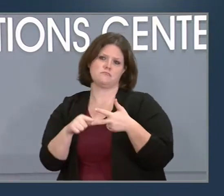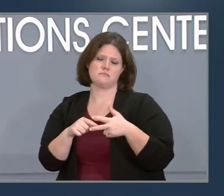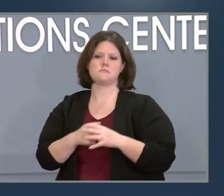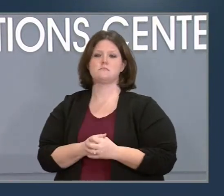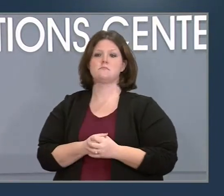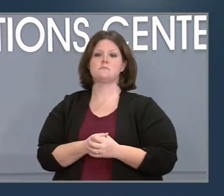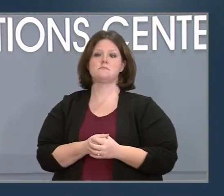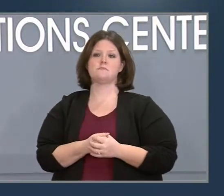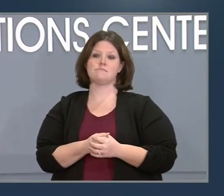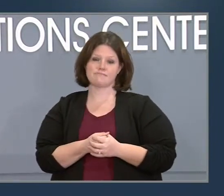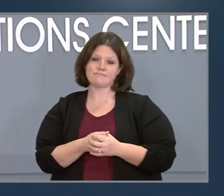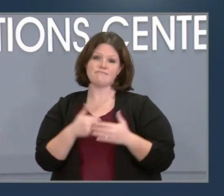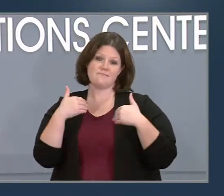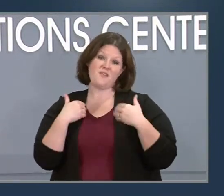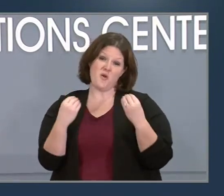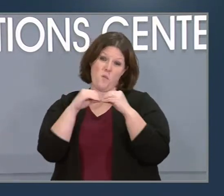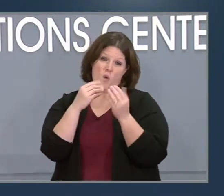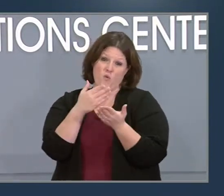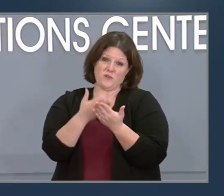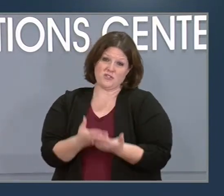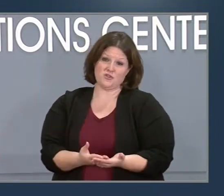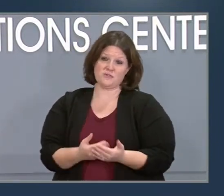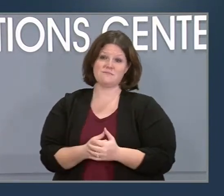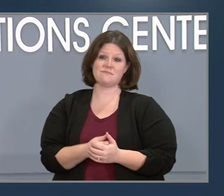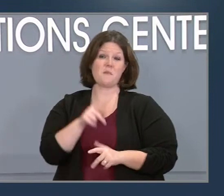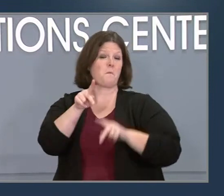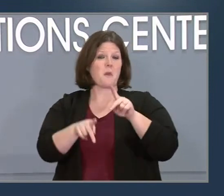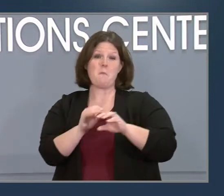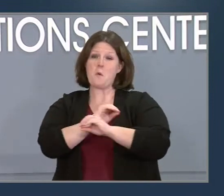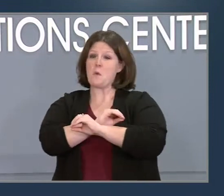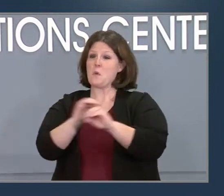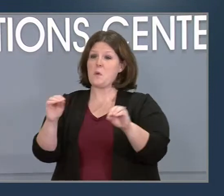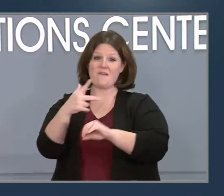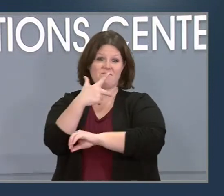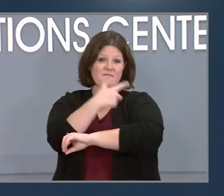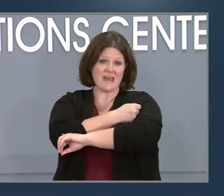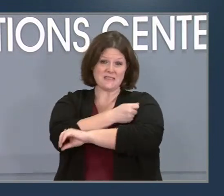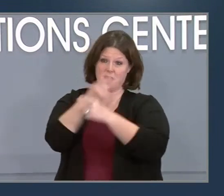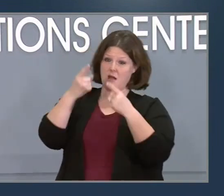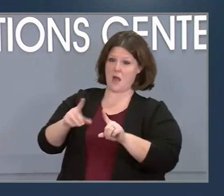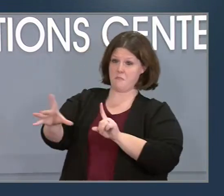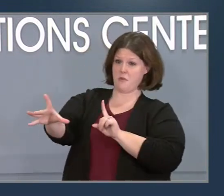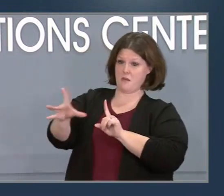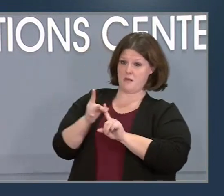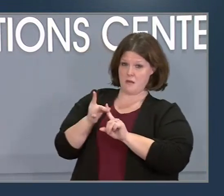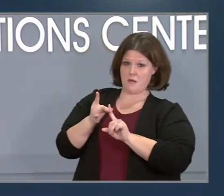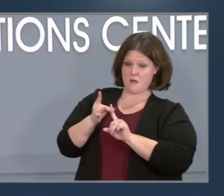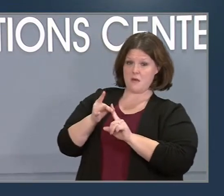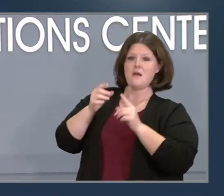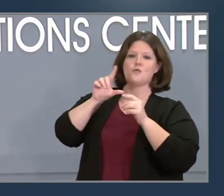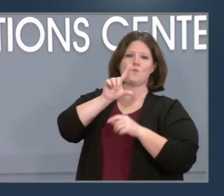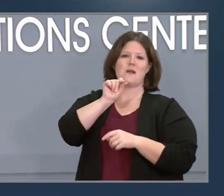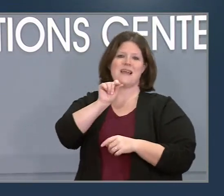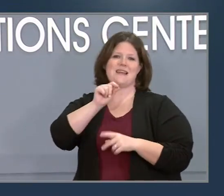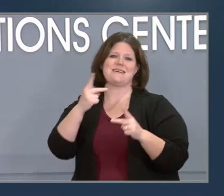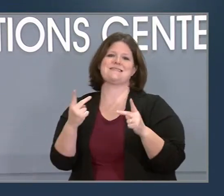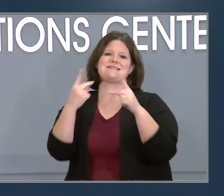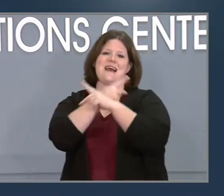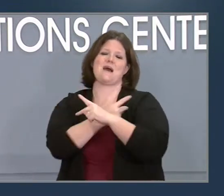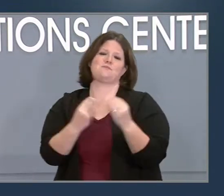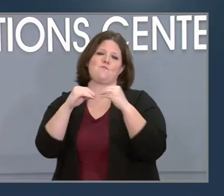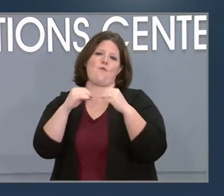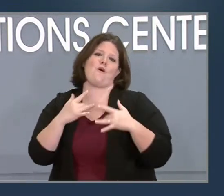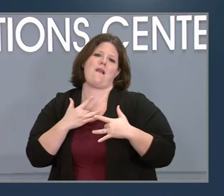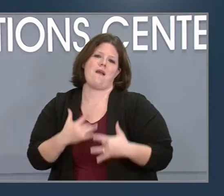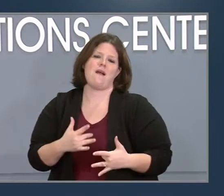are 20 times more likely to die from COVID-19 than people who are vaccinated. I'm encouraged to see that